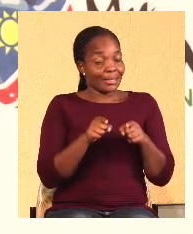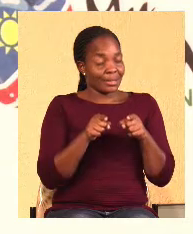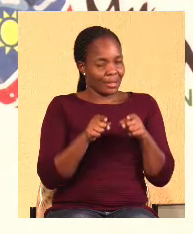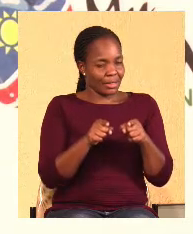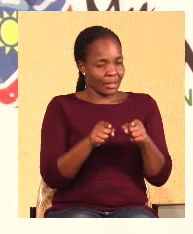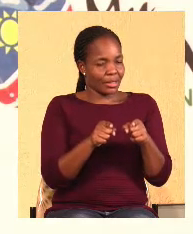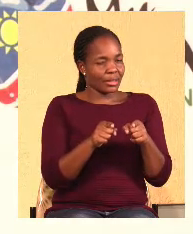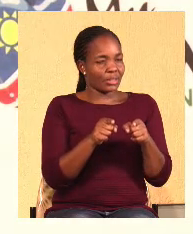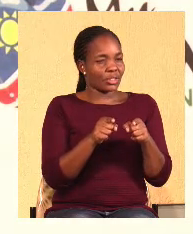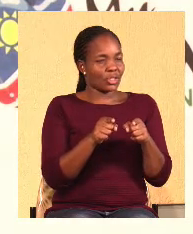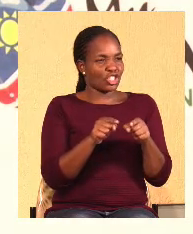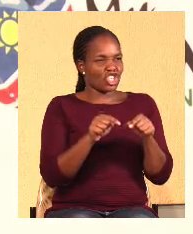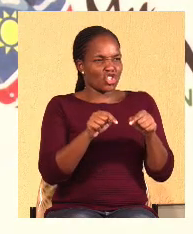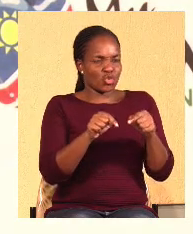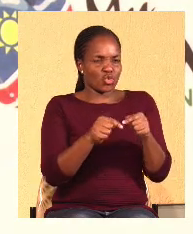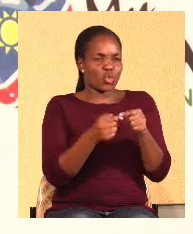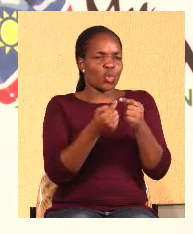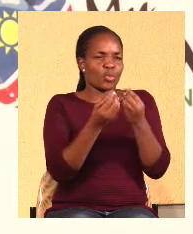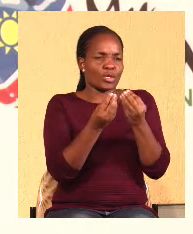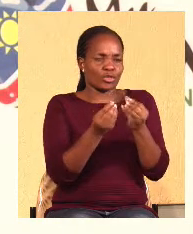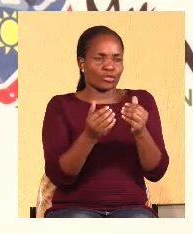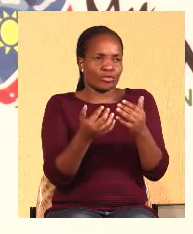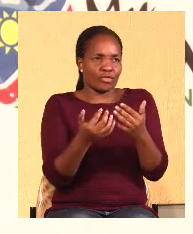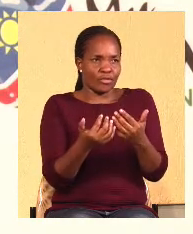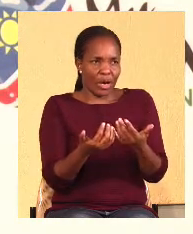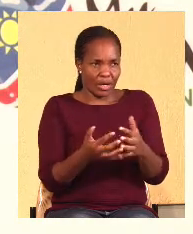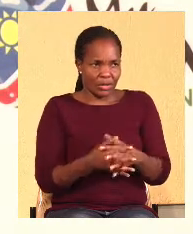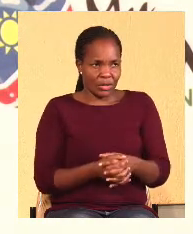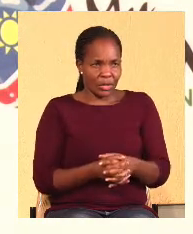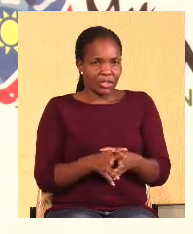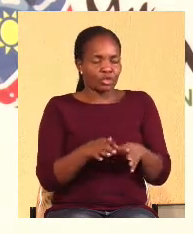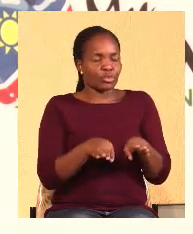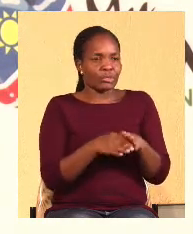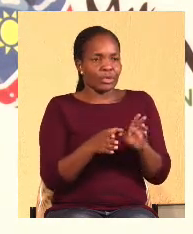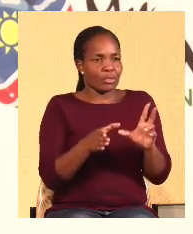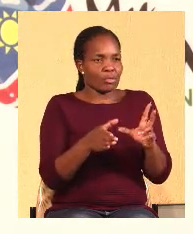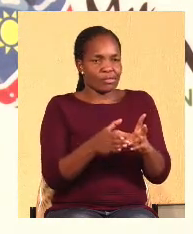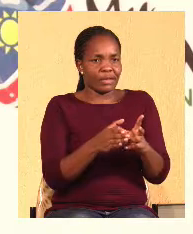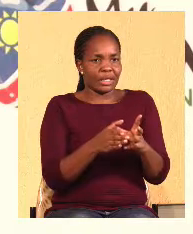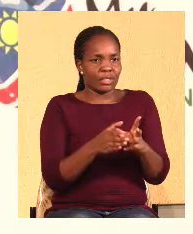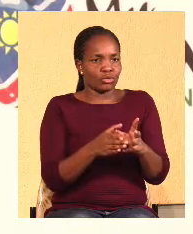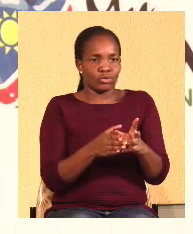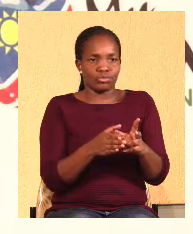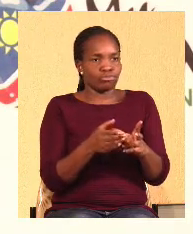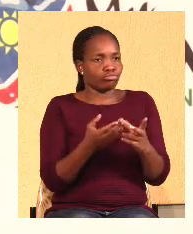that situation without necessarily exposing members of the public to the risk of being